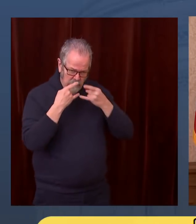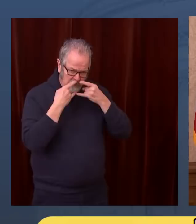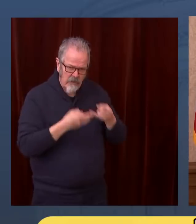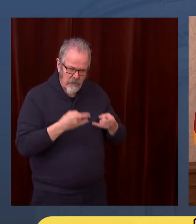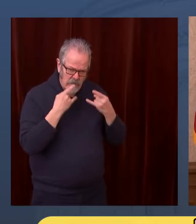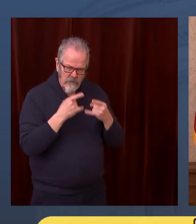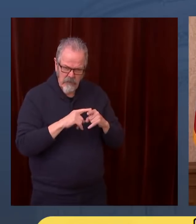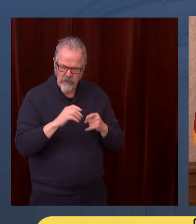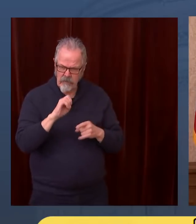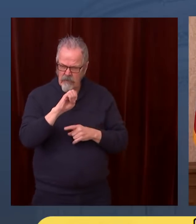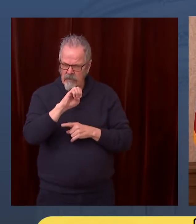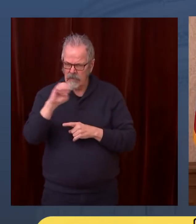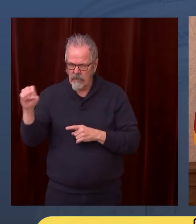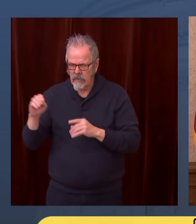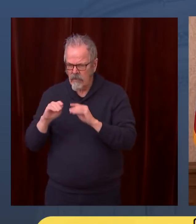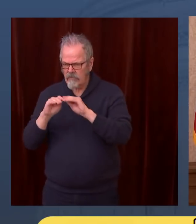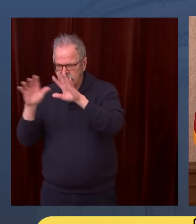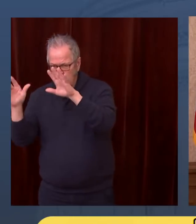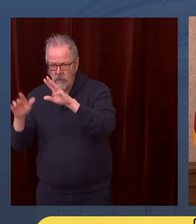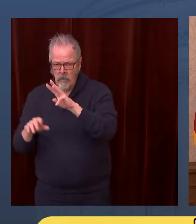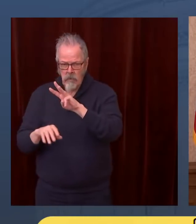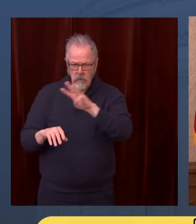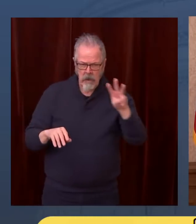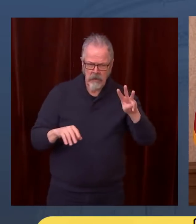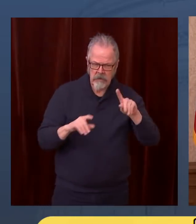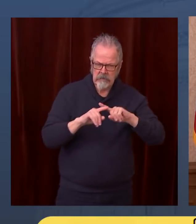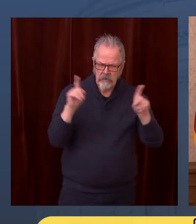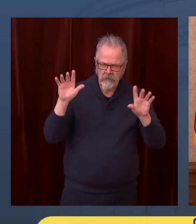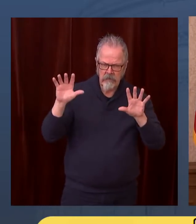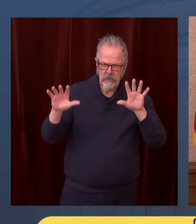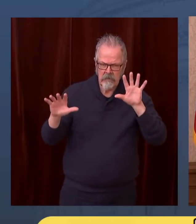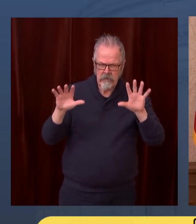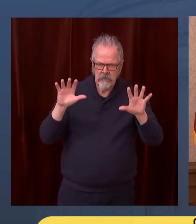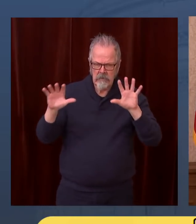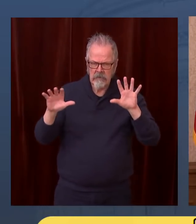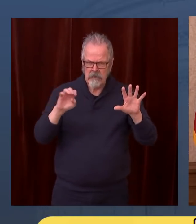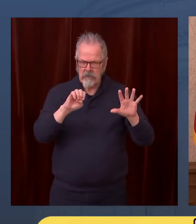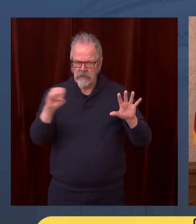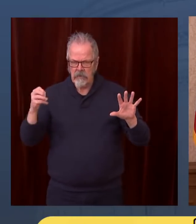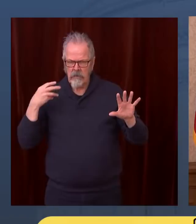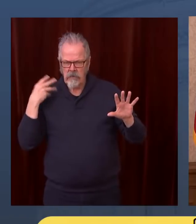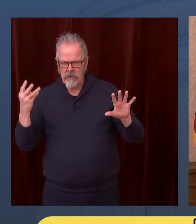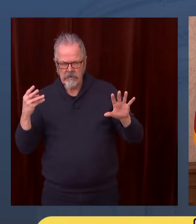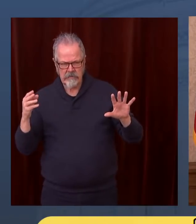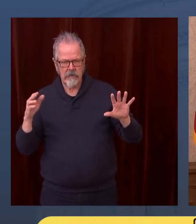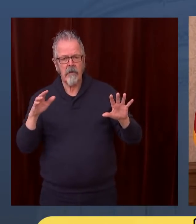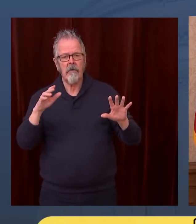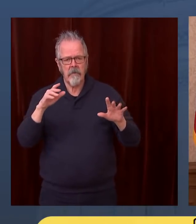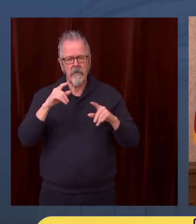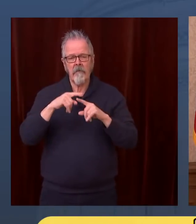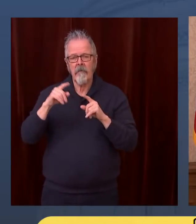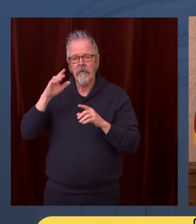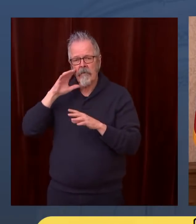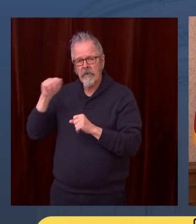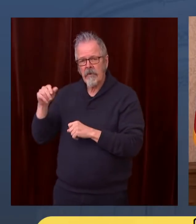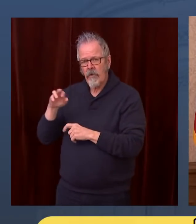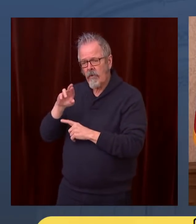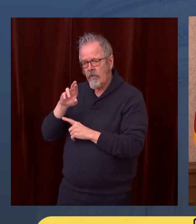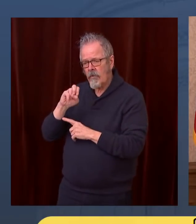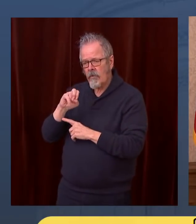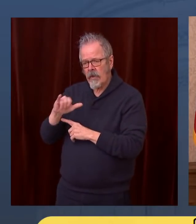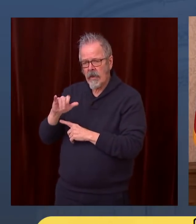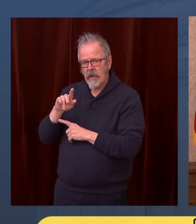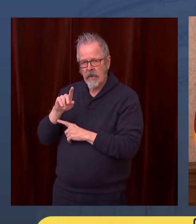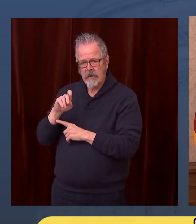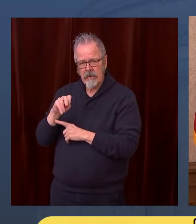Western Washington. And then secondly, for Superintendent Rakedahl and possibly the governor, we've seen a number of school districts already discussing getting